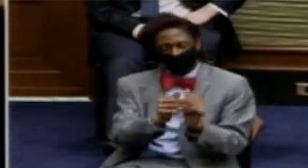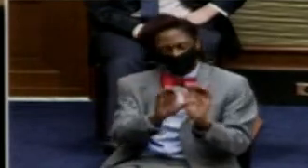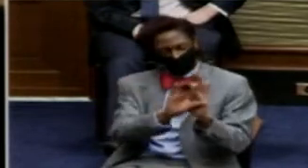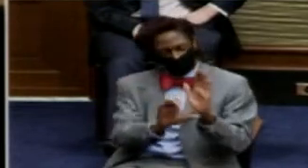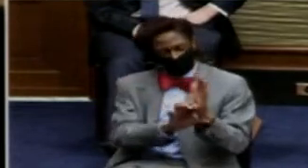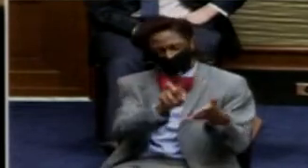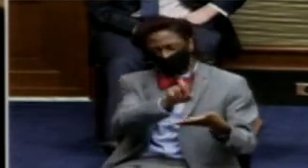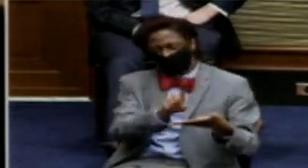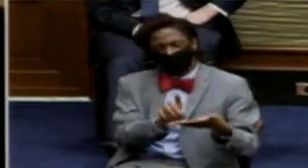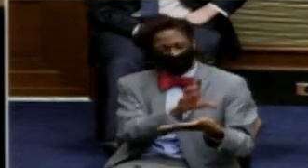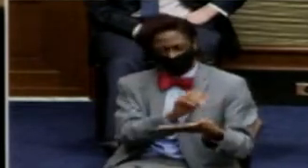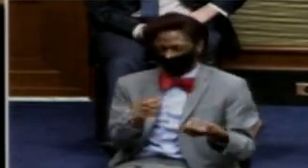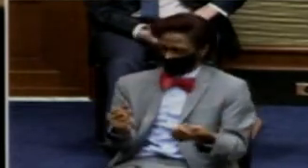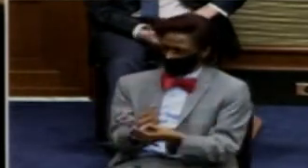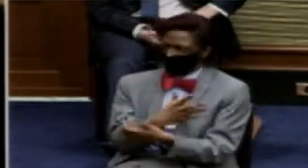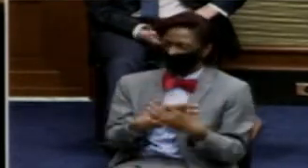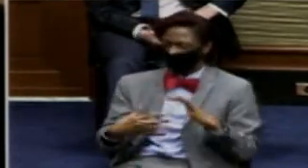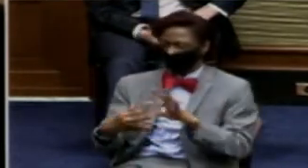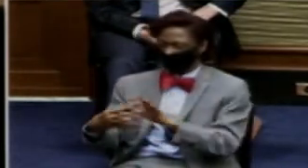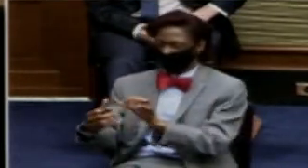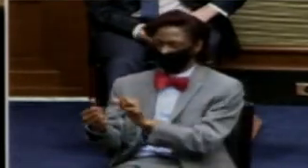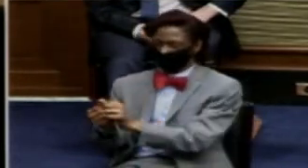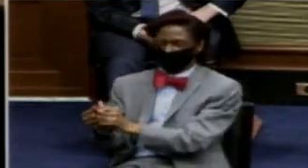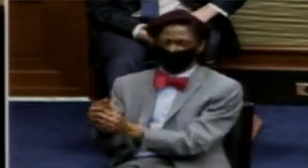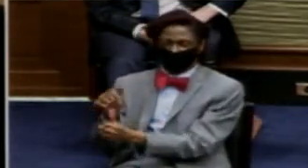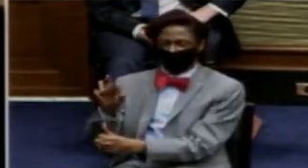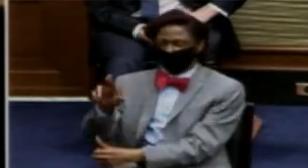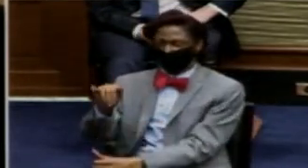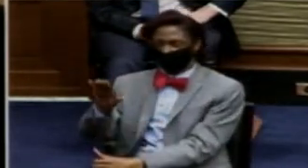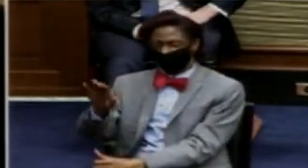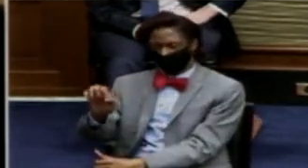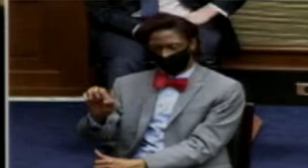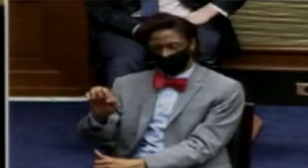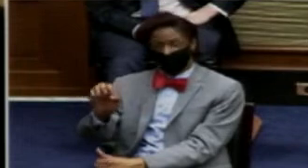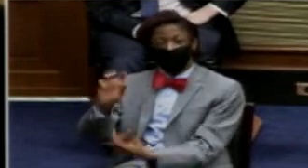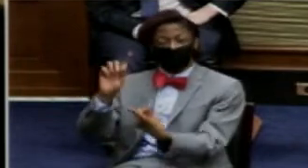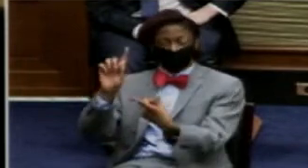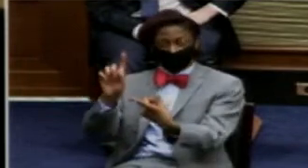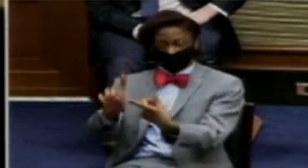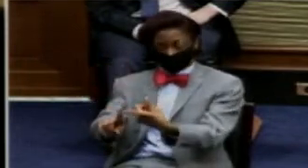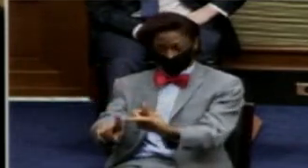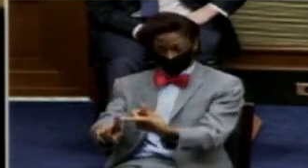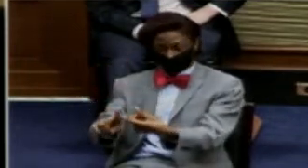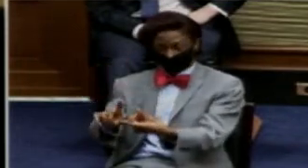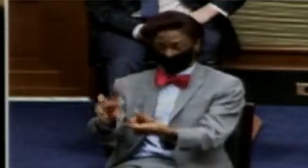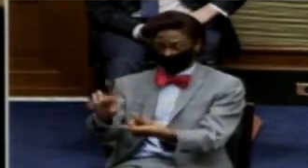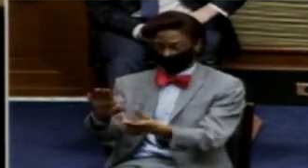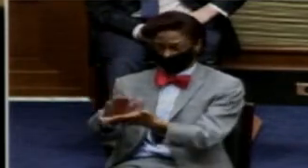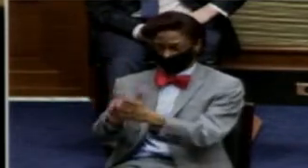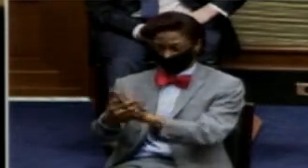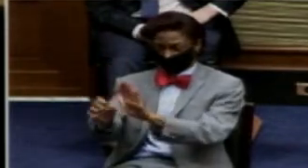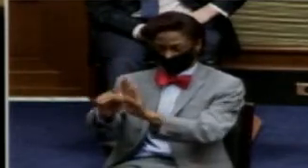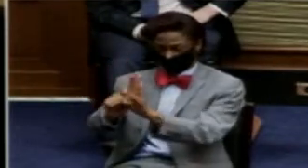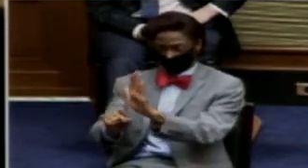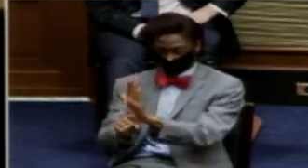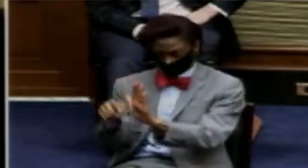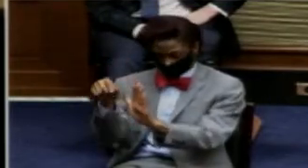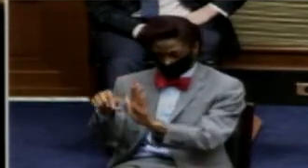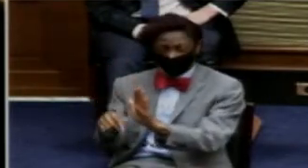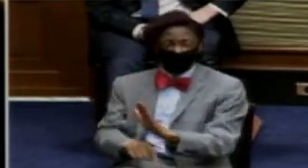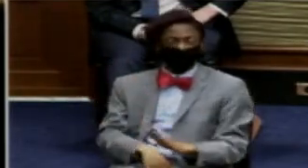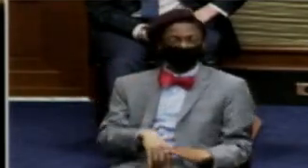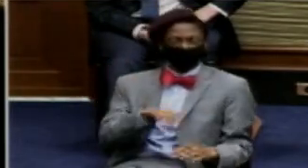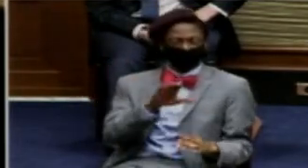and everything to do with matters of race. Until statehood is achieved, the efforts of the civil rights